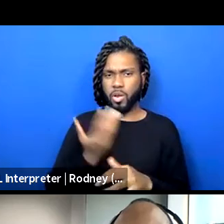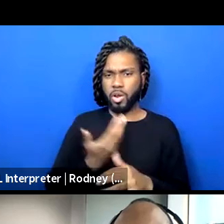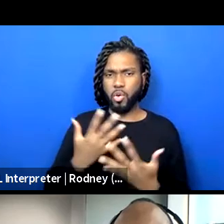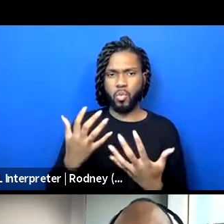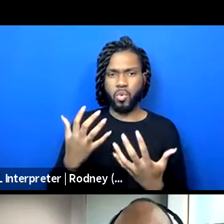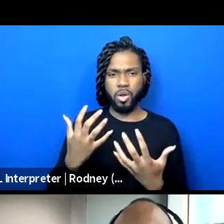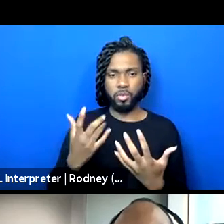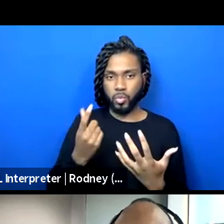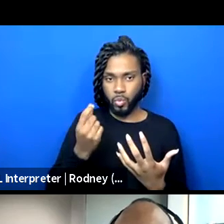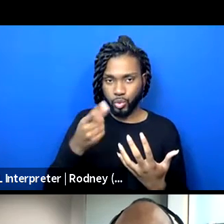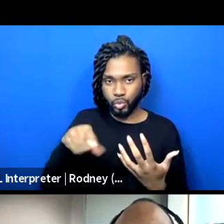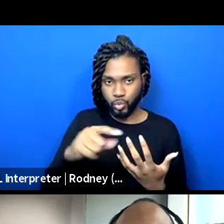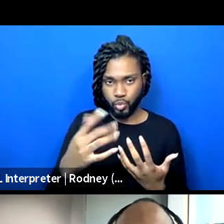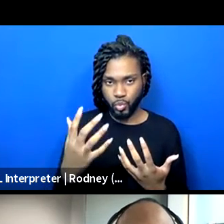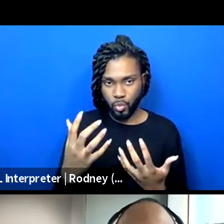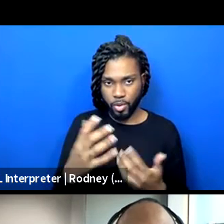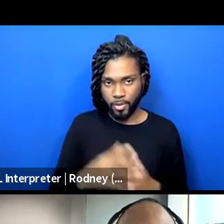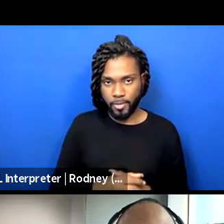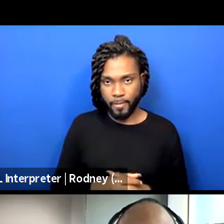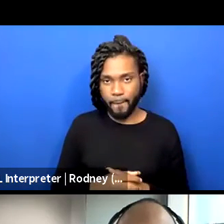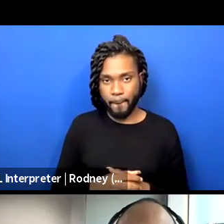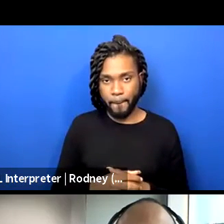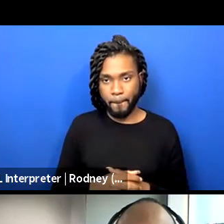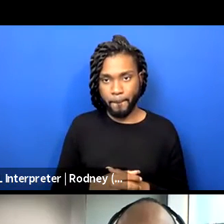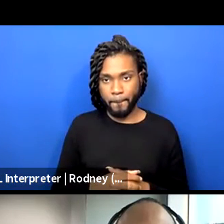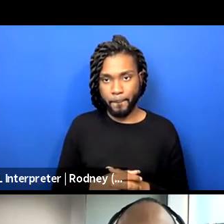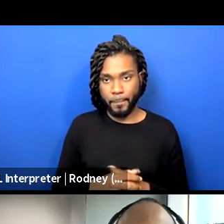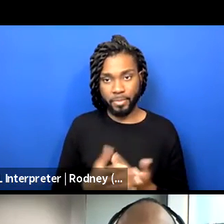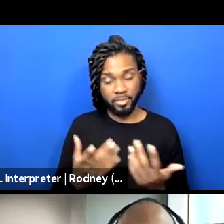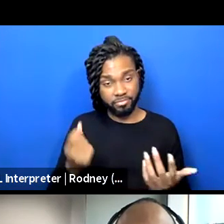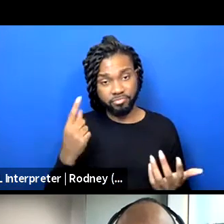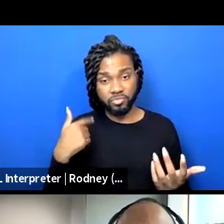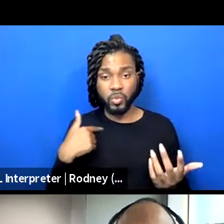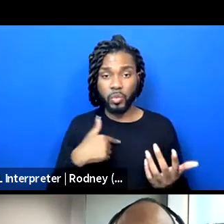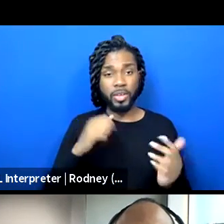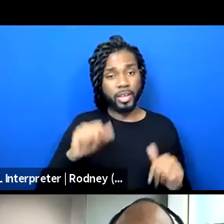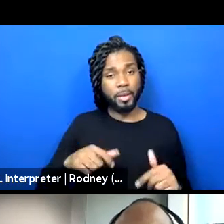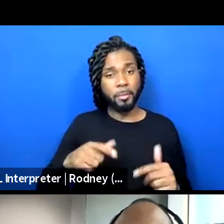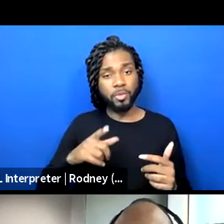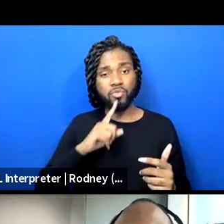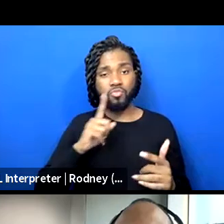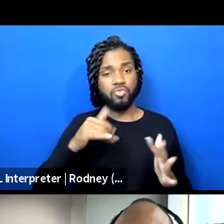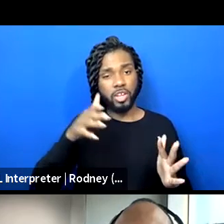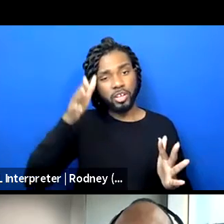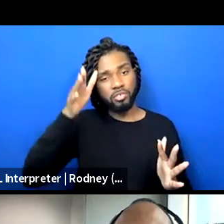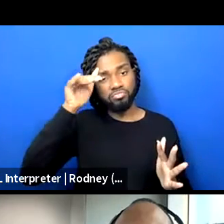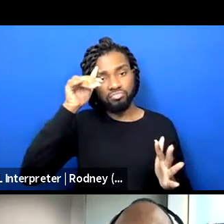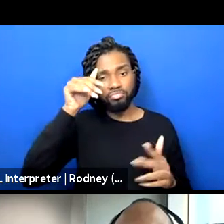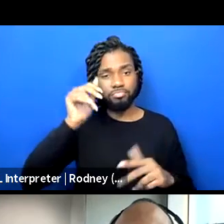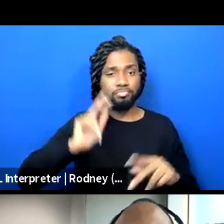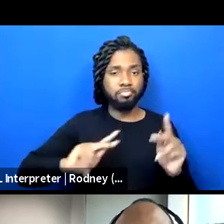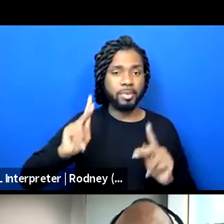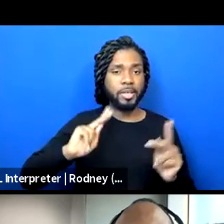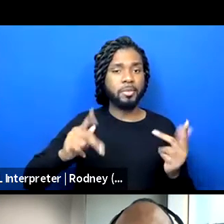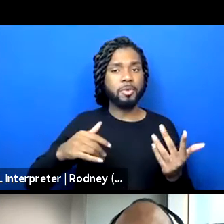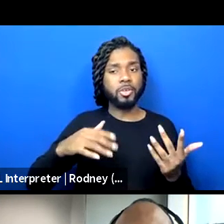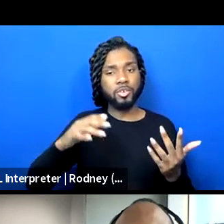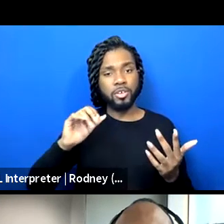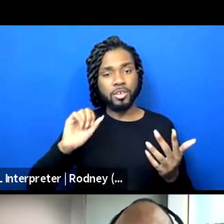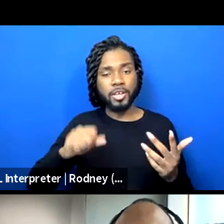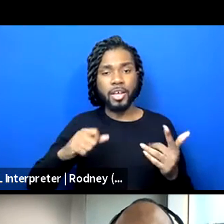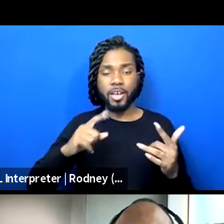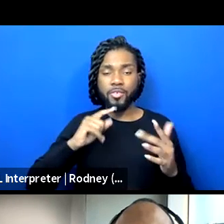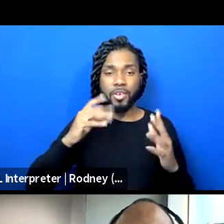you want? So we could be pretty heady people. We could be pretty out there